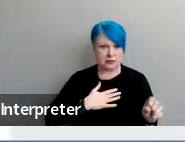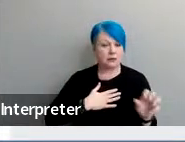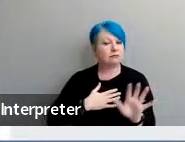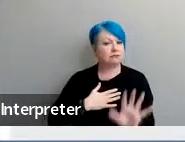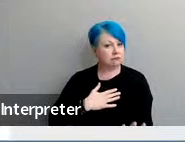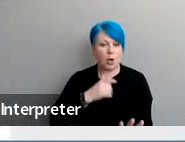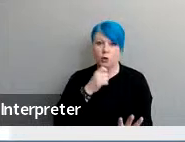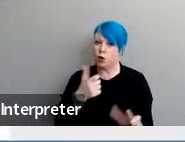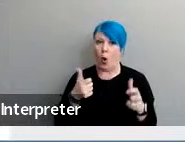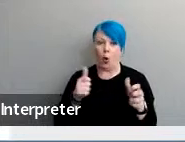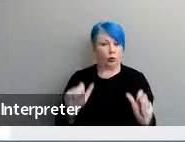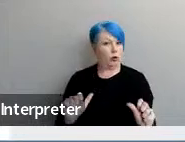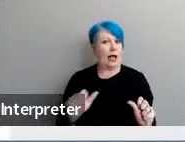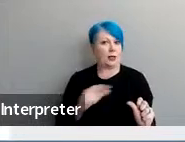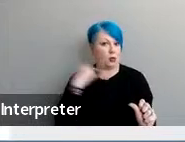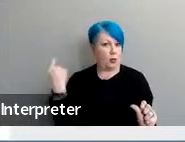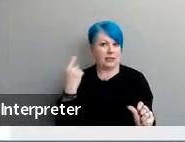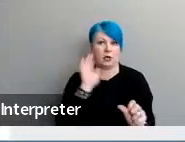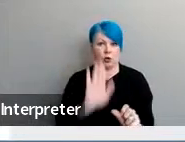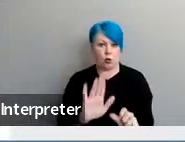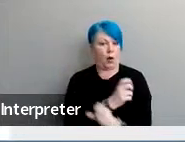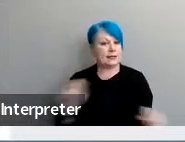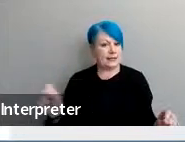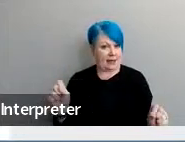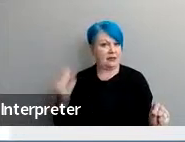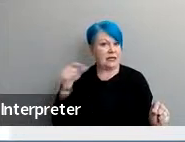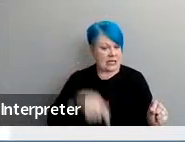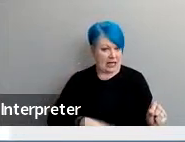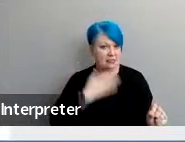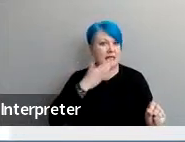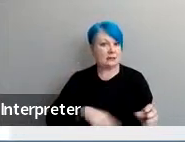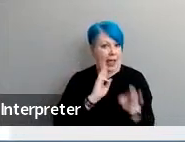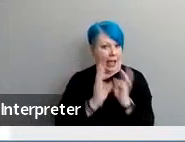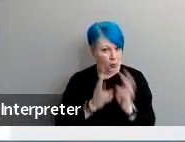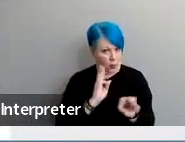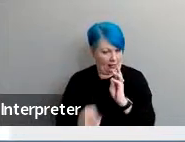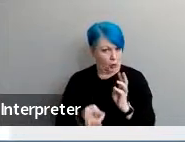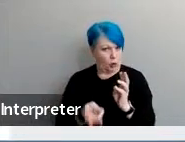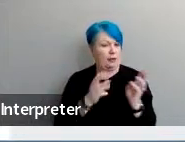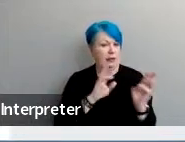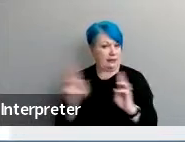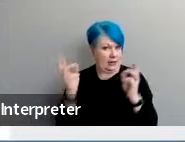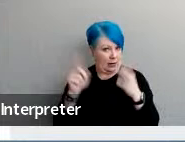save this weather. All righty. Bet you ask them.